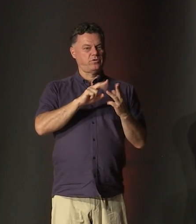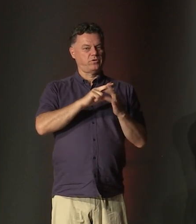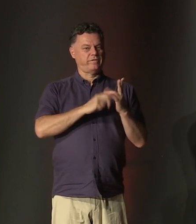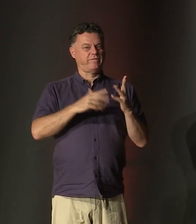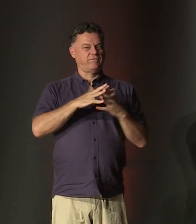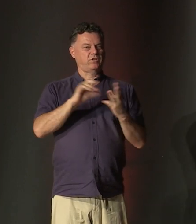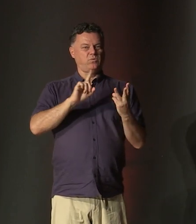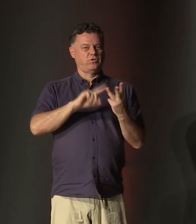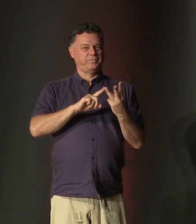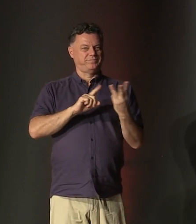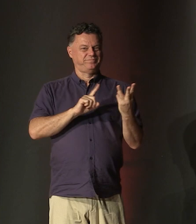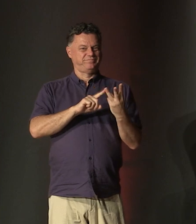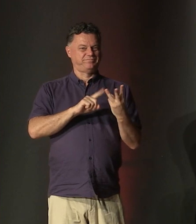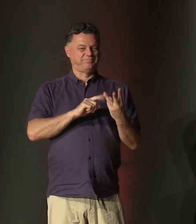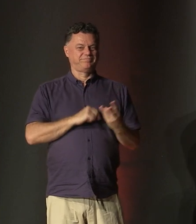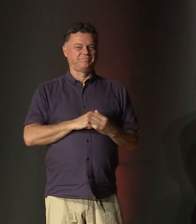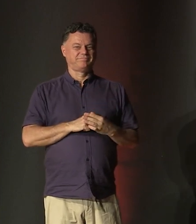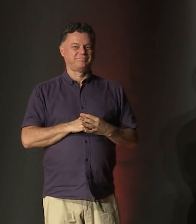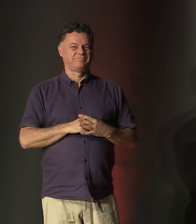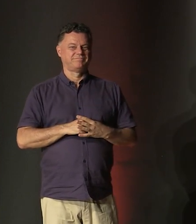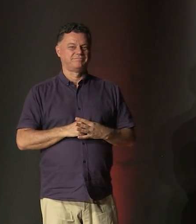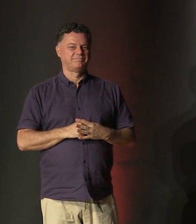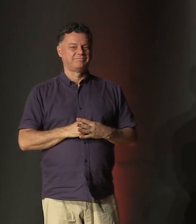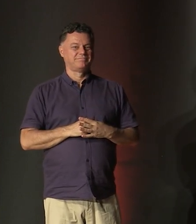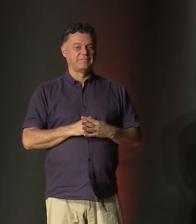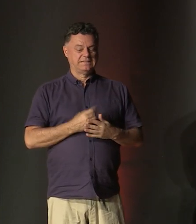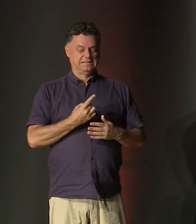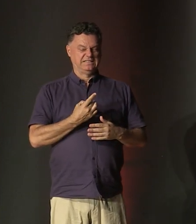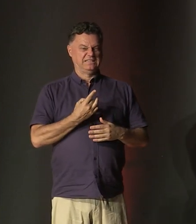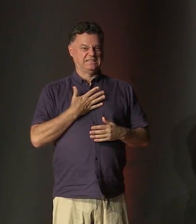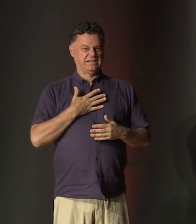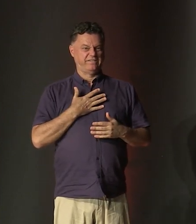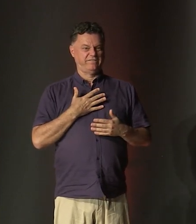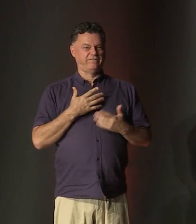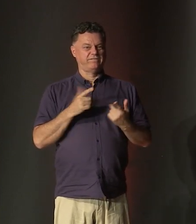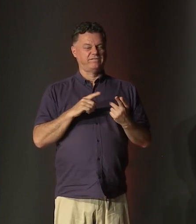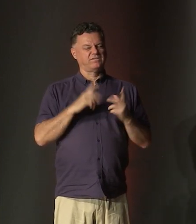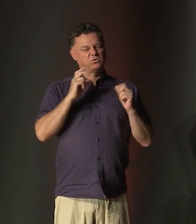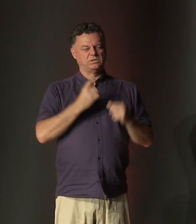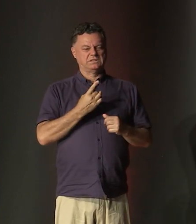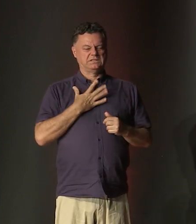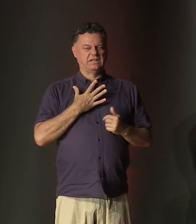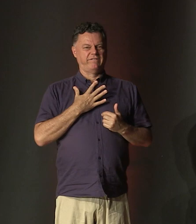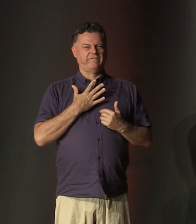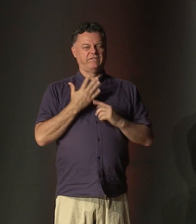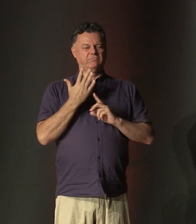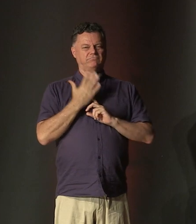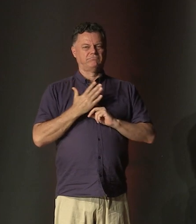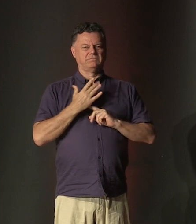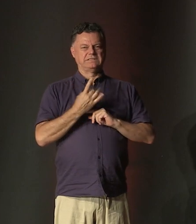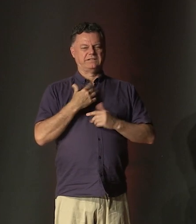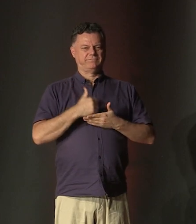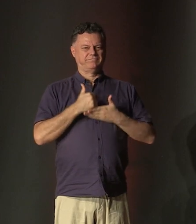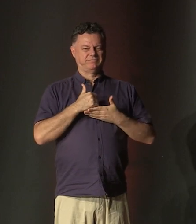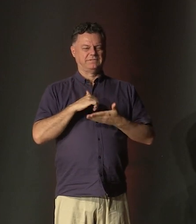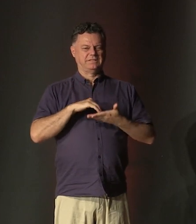flow, which is offering compassion to ourselves, or self-compassion. I